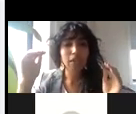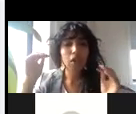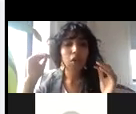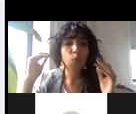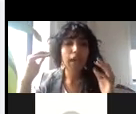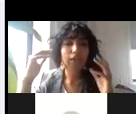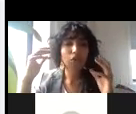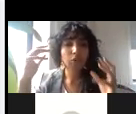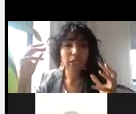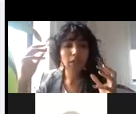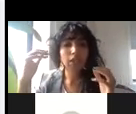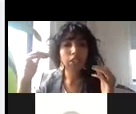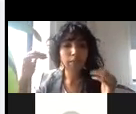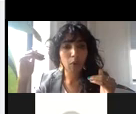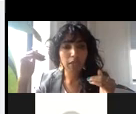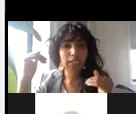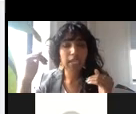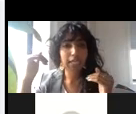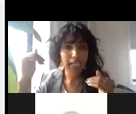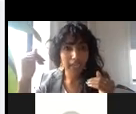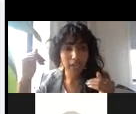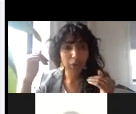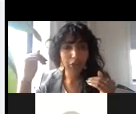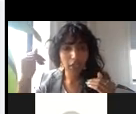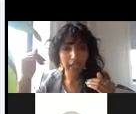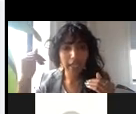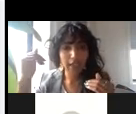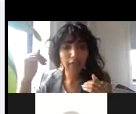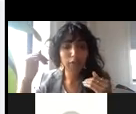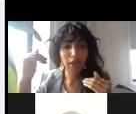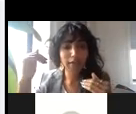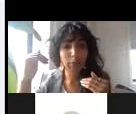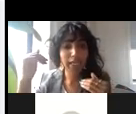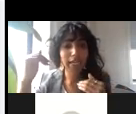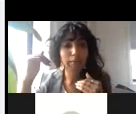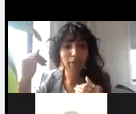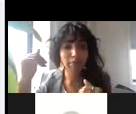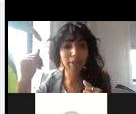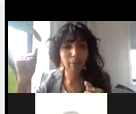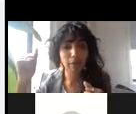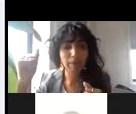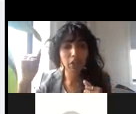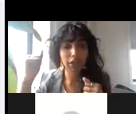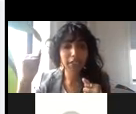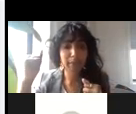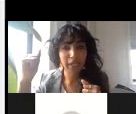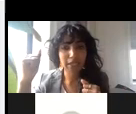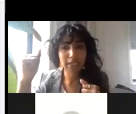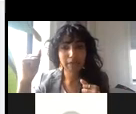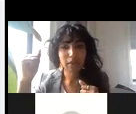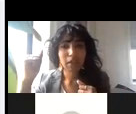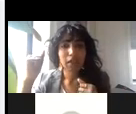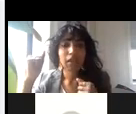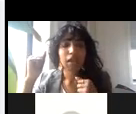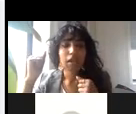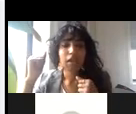moment what real support and care would look like for pregnant and birthing people in your experience.